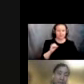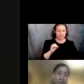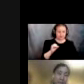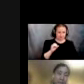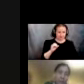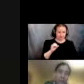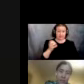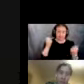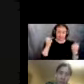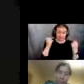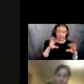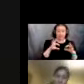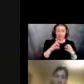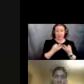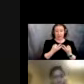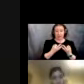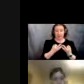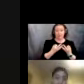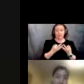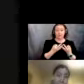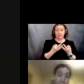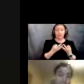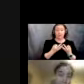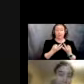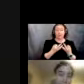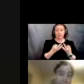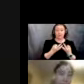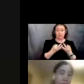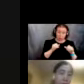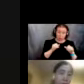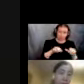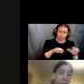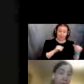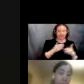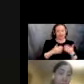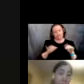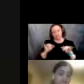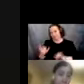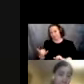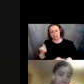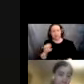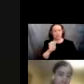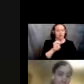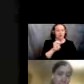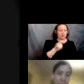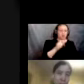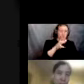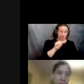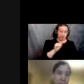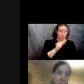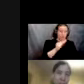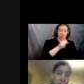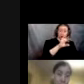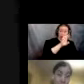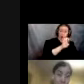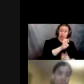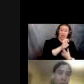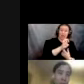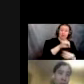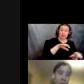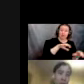many of the families were allowed to leave, some were not. And so the Egawa's Grace left camp and with the